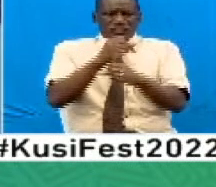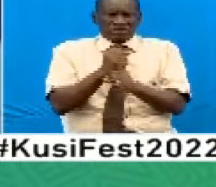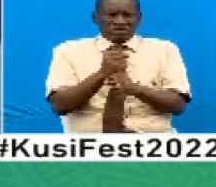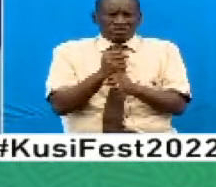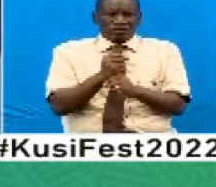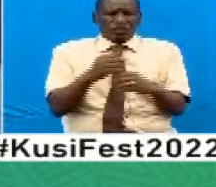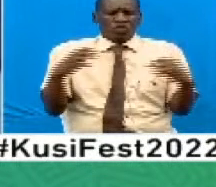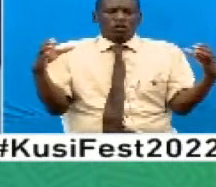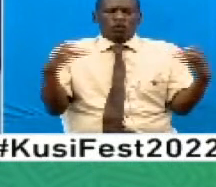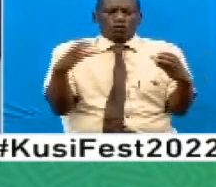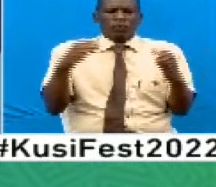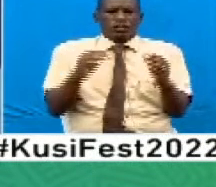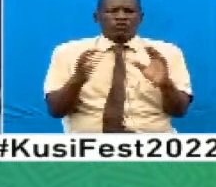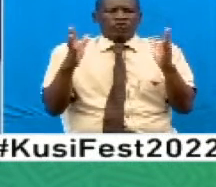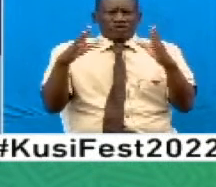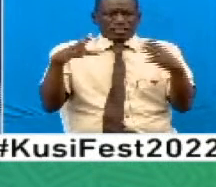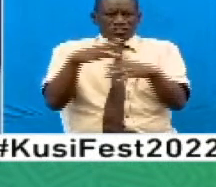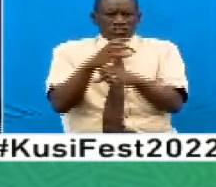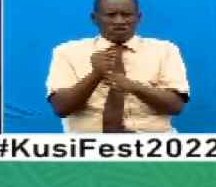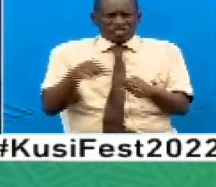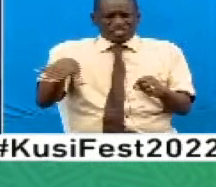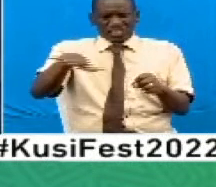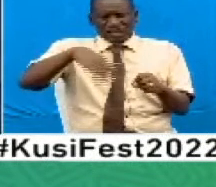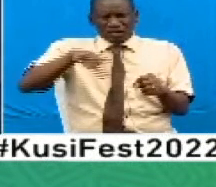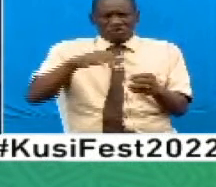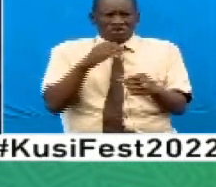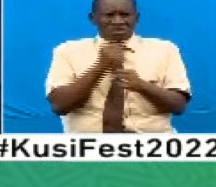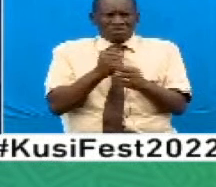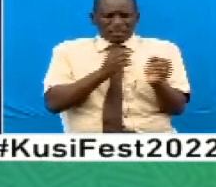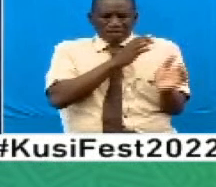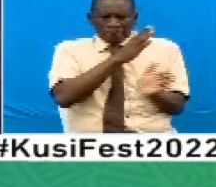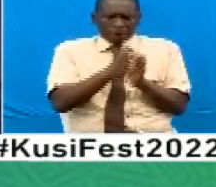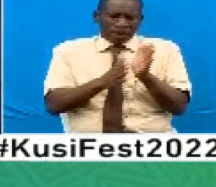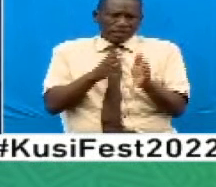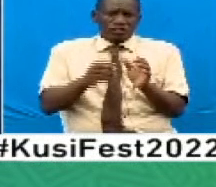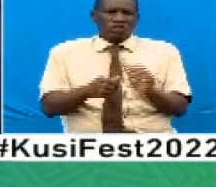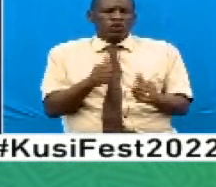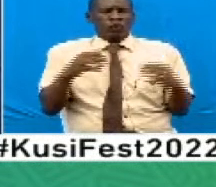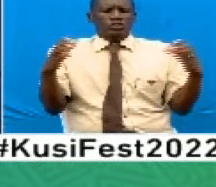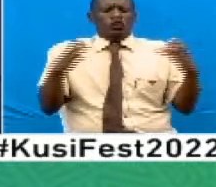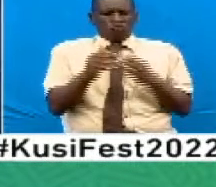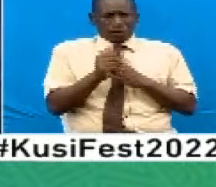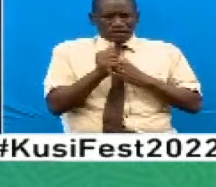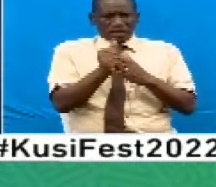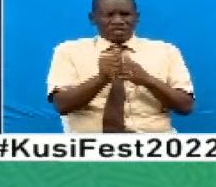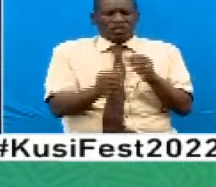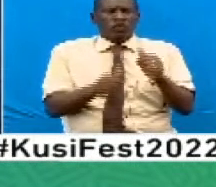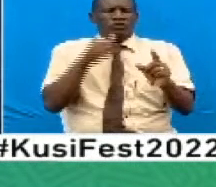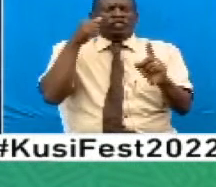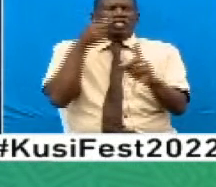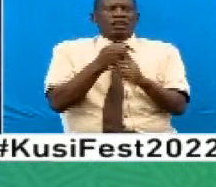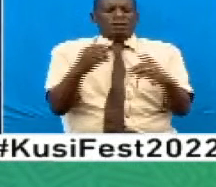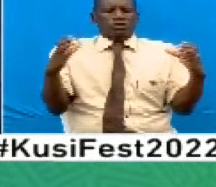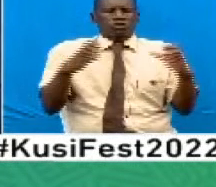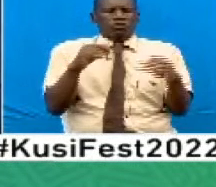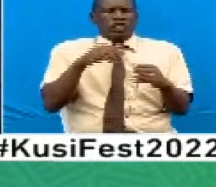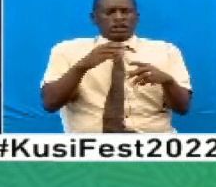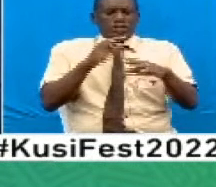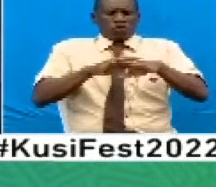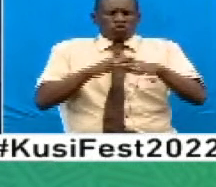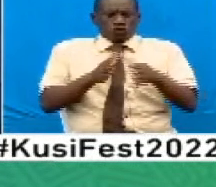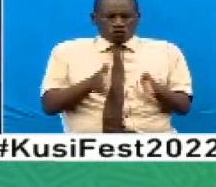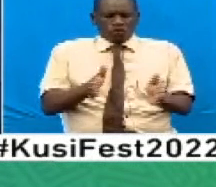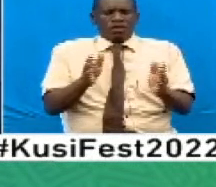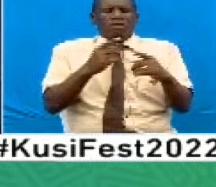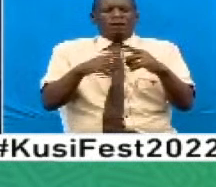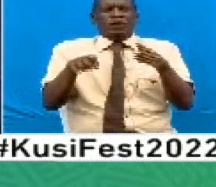the Community Forest Association. So it's about making plans that are community-led, that impact community in a positive way,